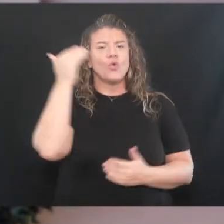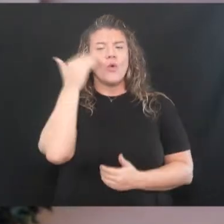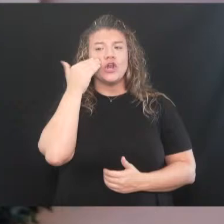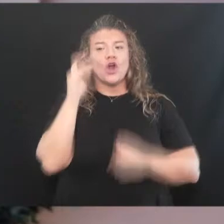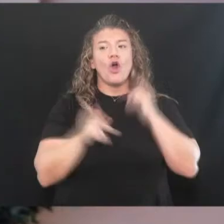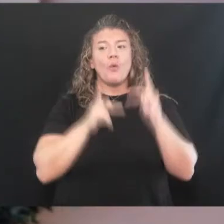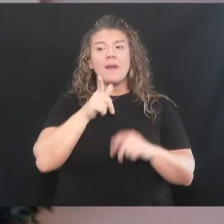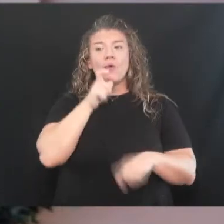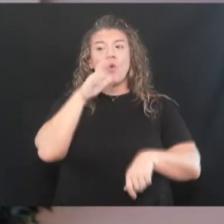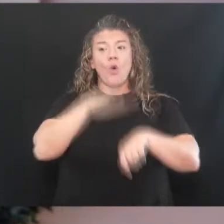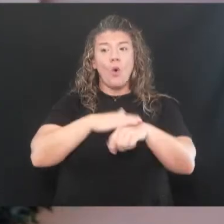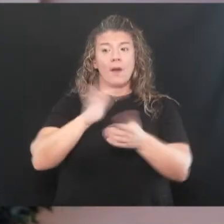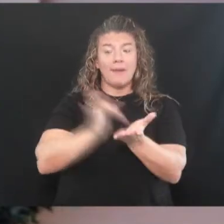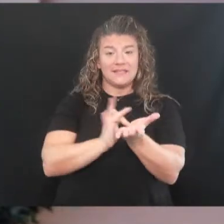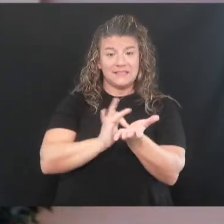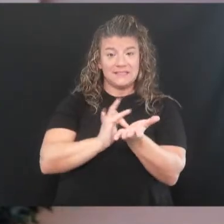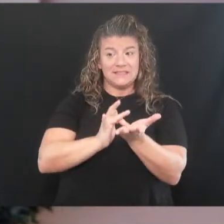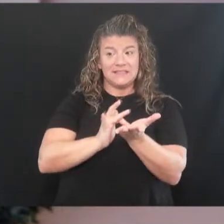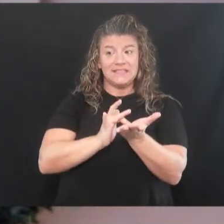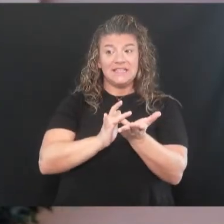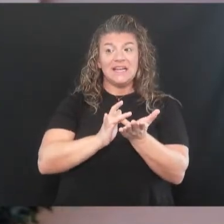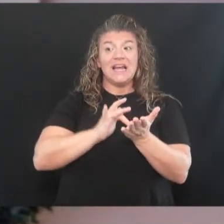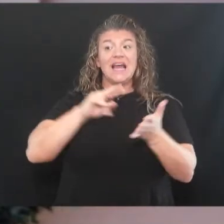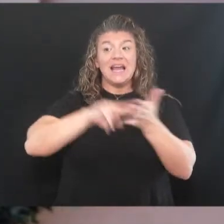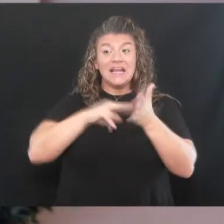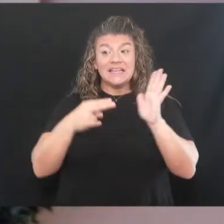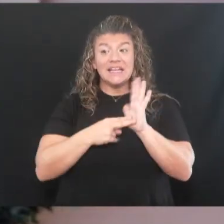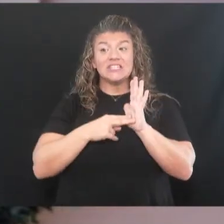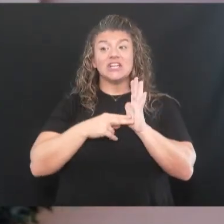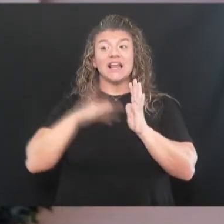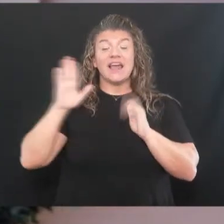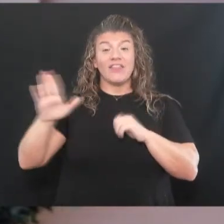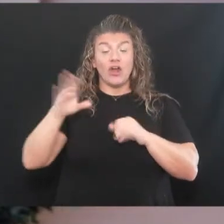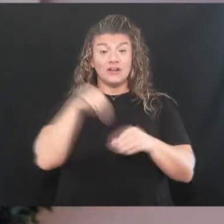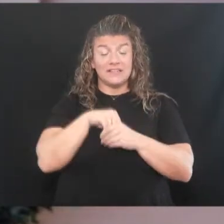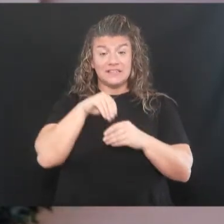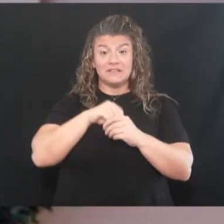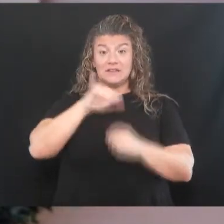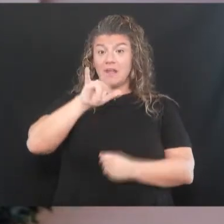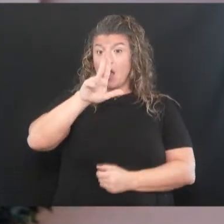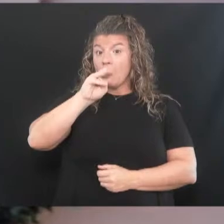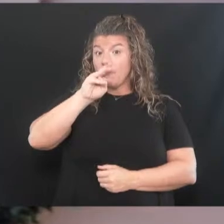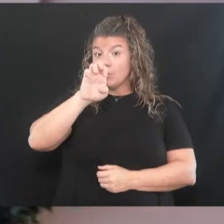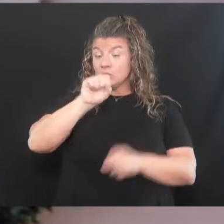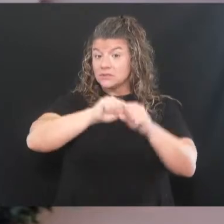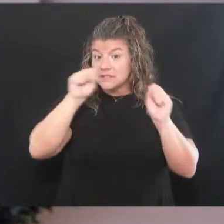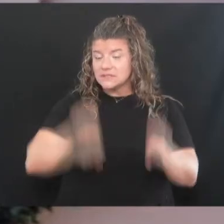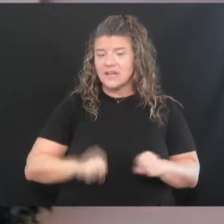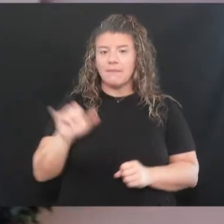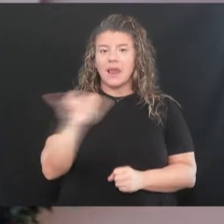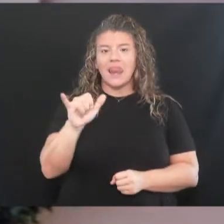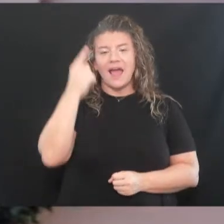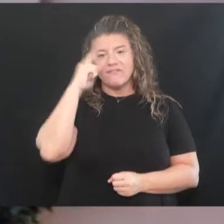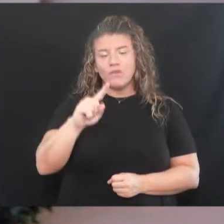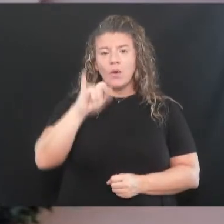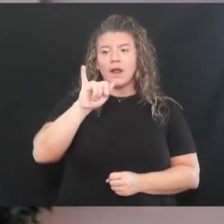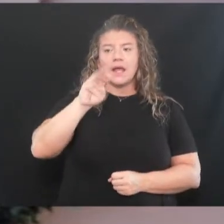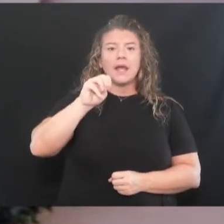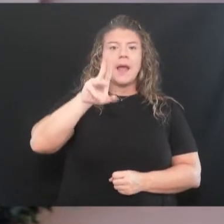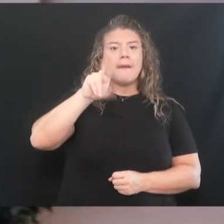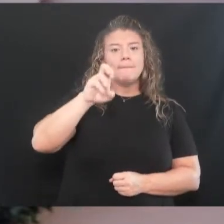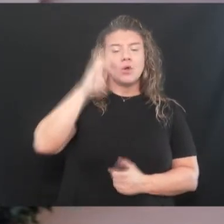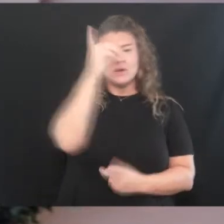on medication that intentionally suppress their immune system, like for immune diseases